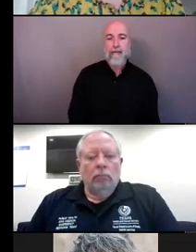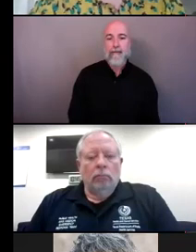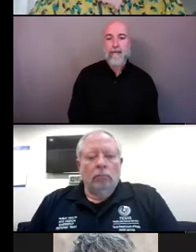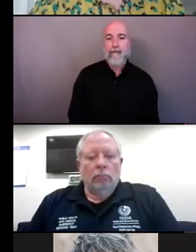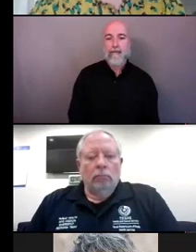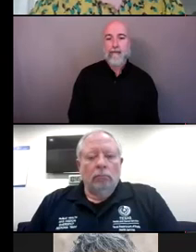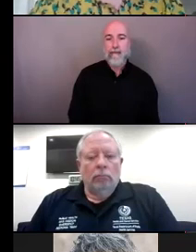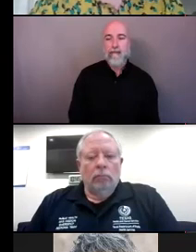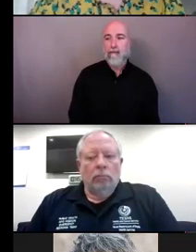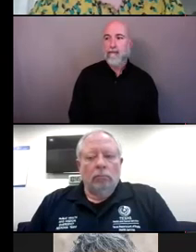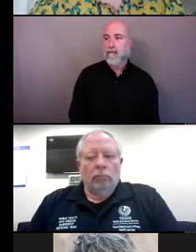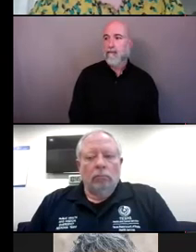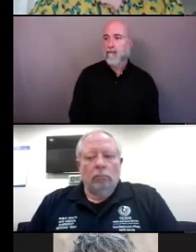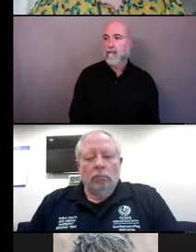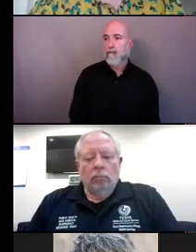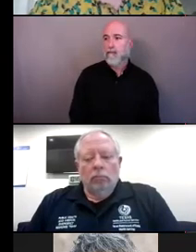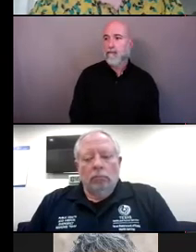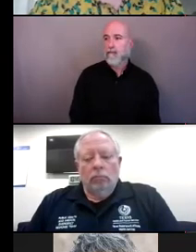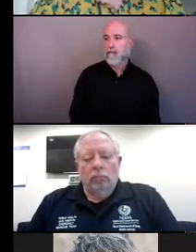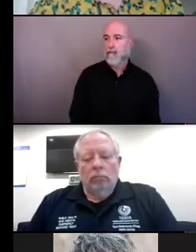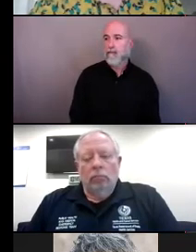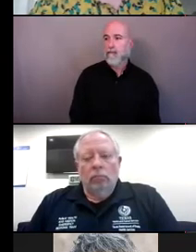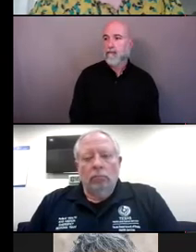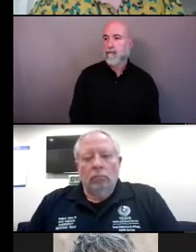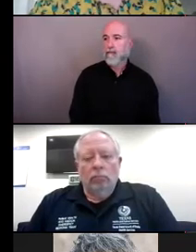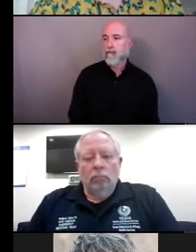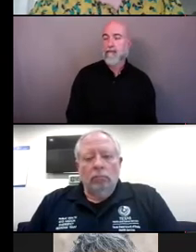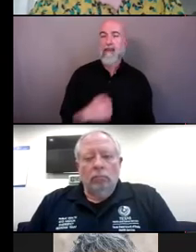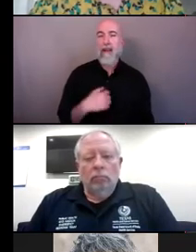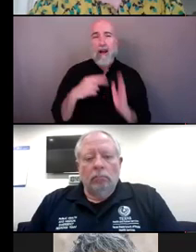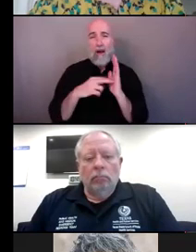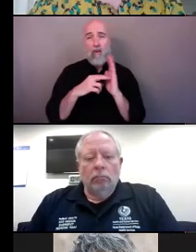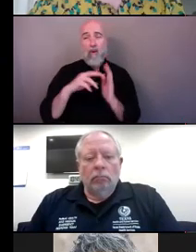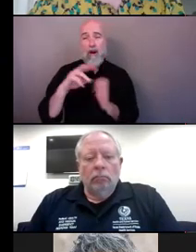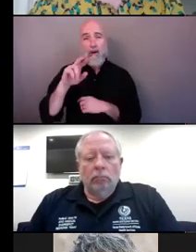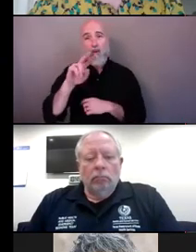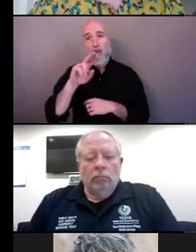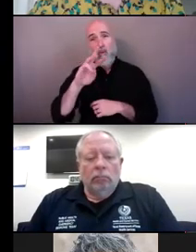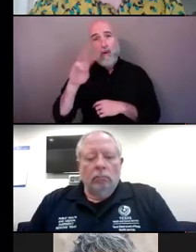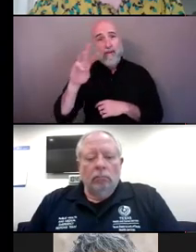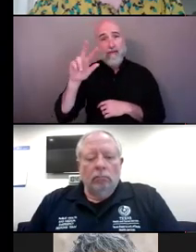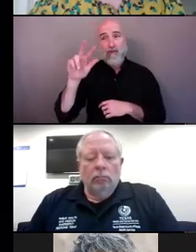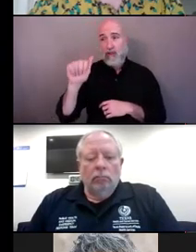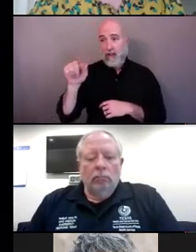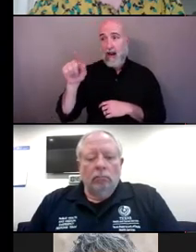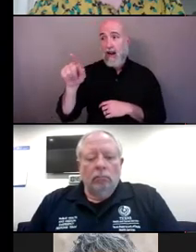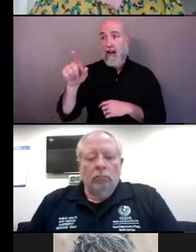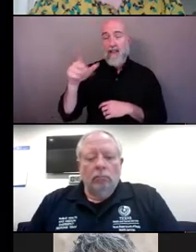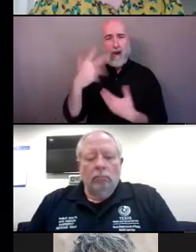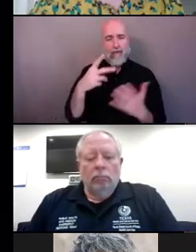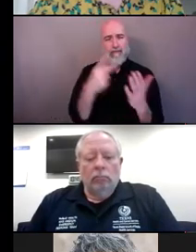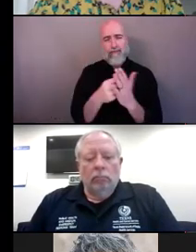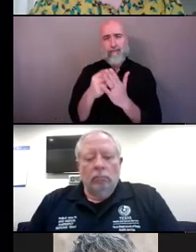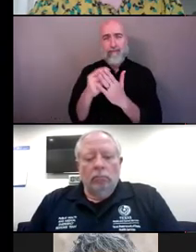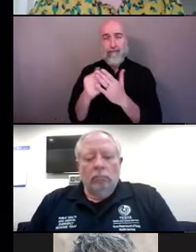I read that West Virginia has vaccinated the most people per capita of any state, and that if they were a country, they would be in the top 3